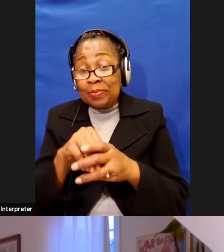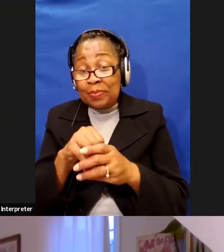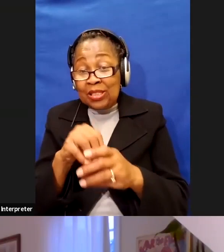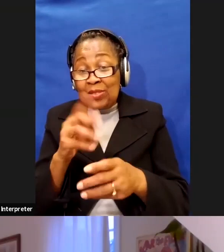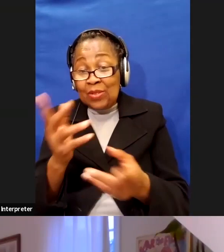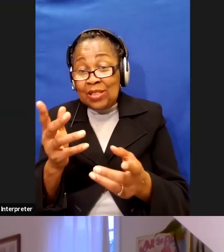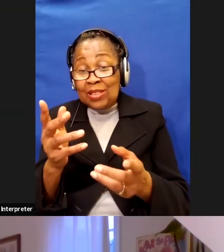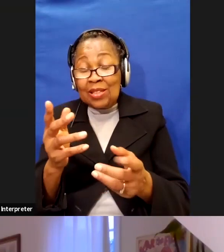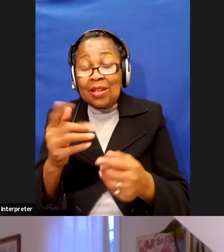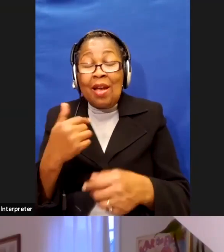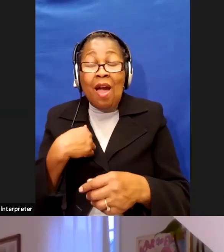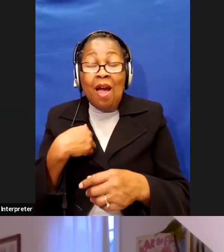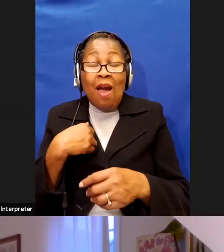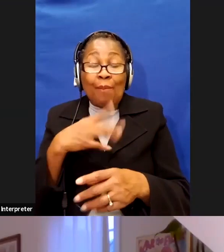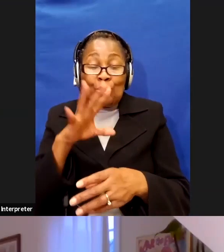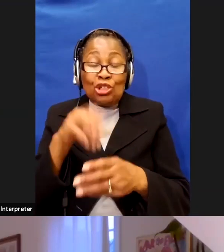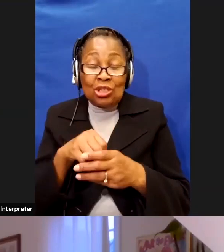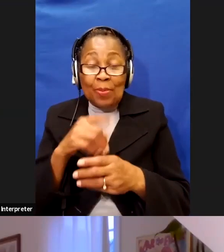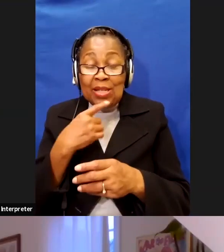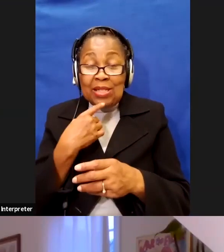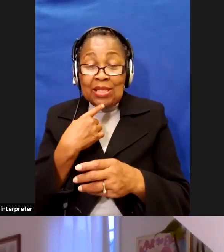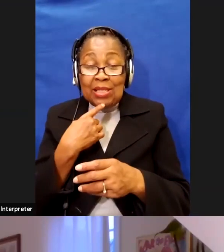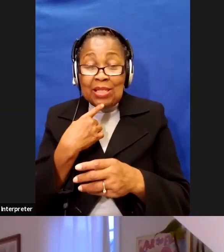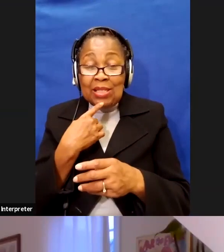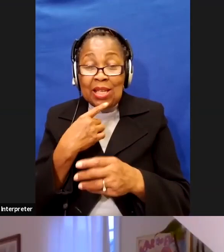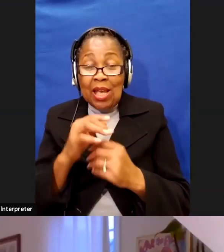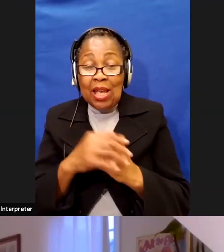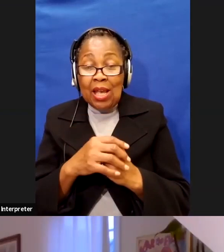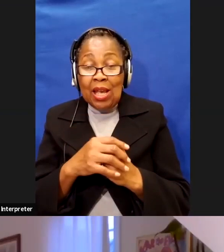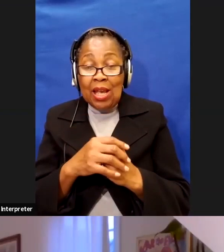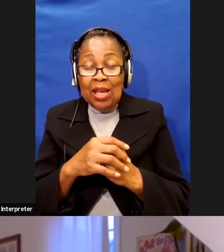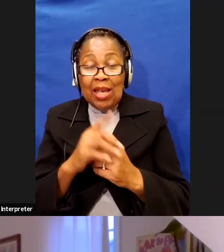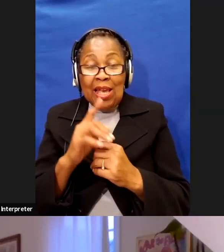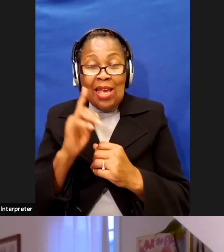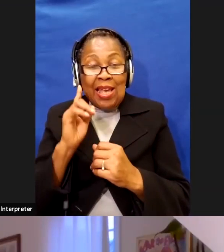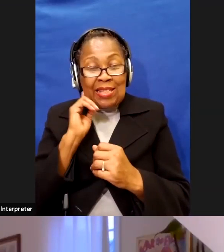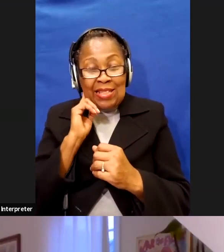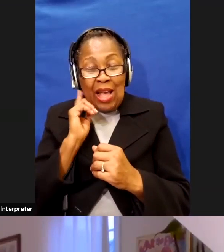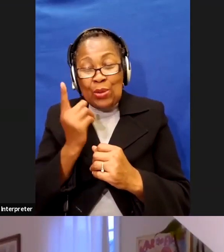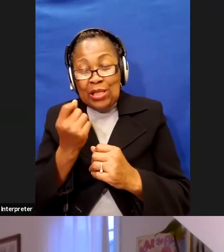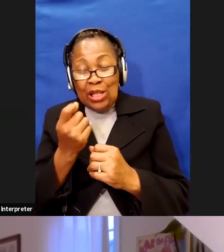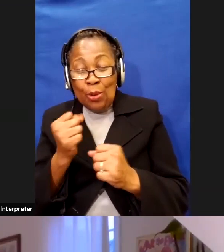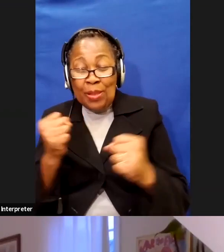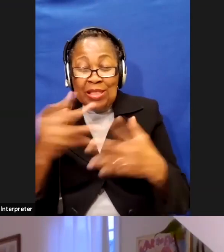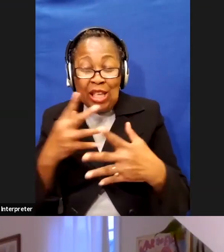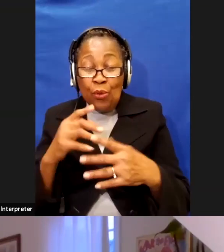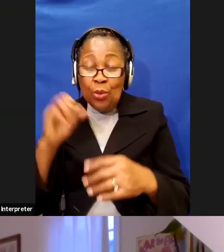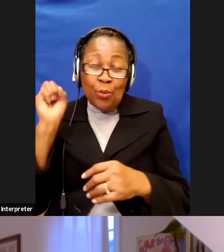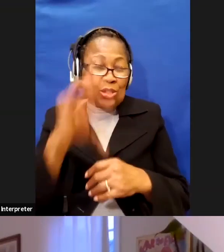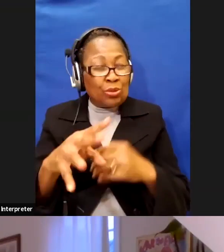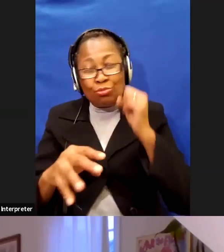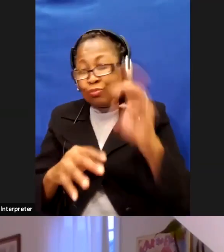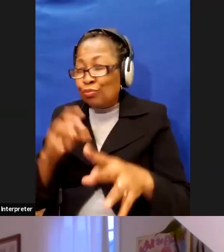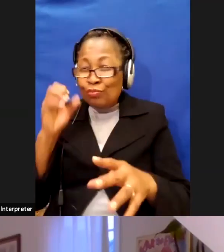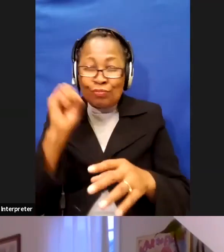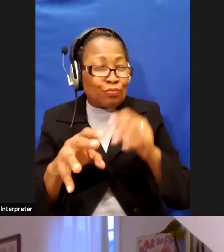I'm going to jump in and just say, it sounds a little scary when we just throw all this stuff at you, and